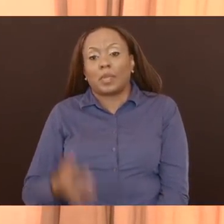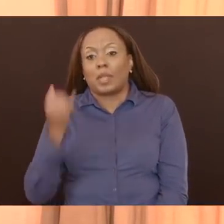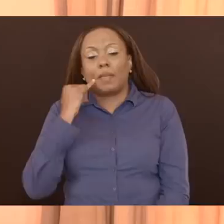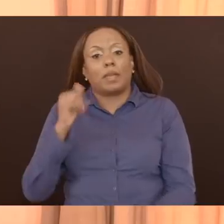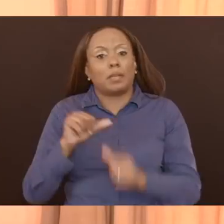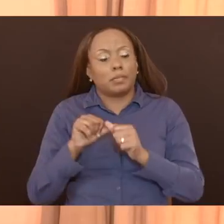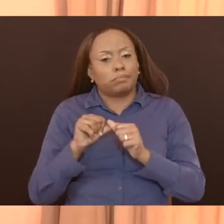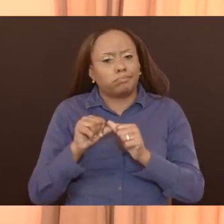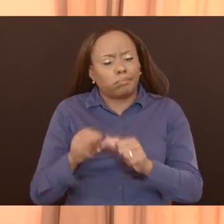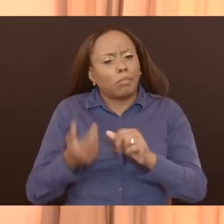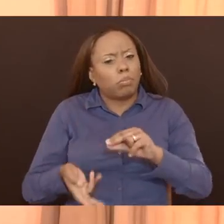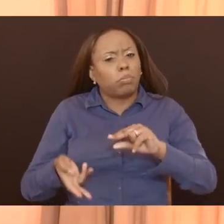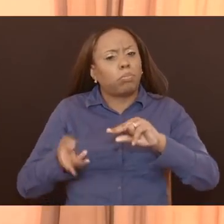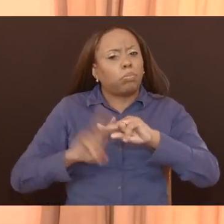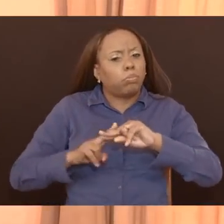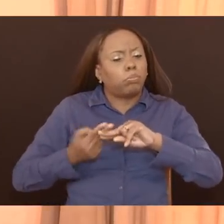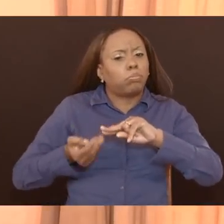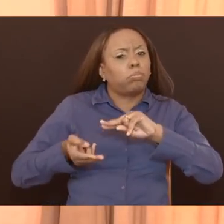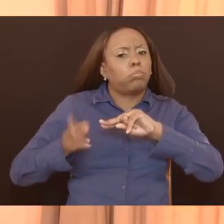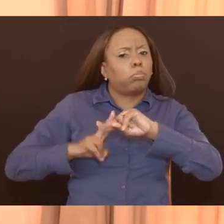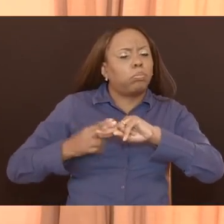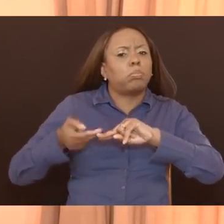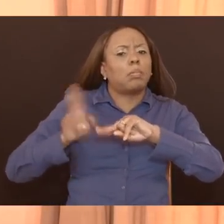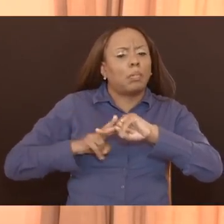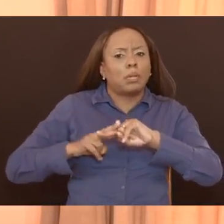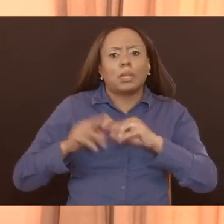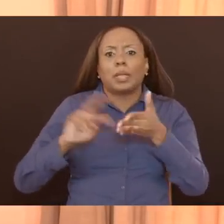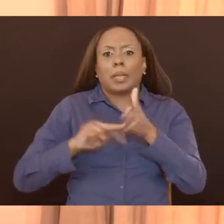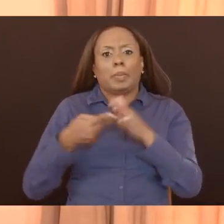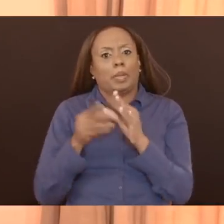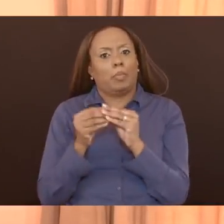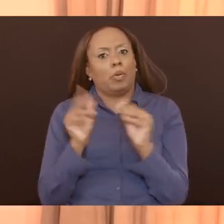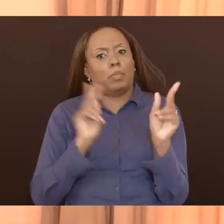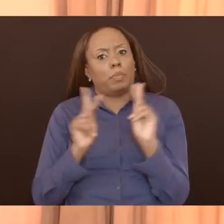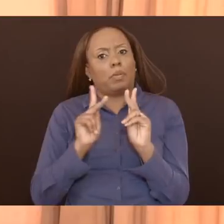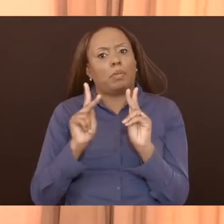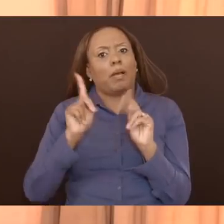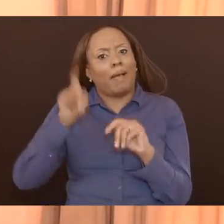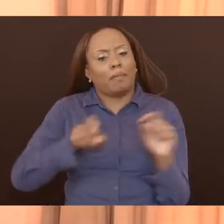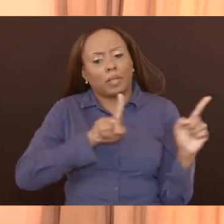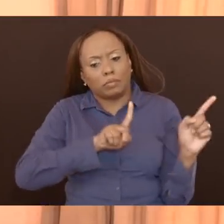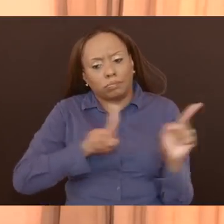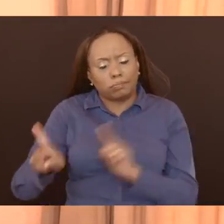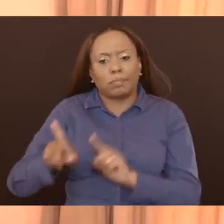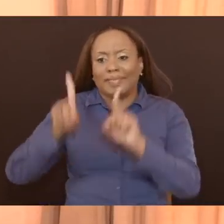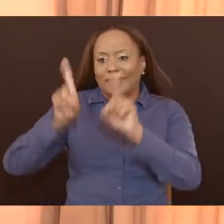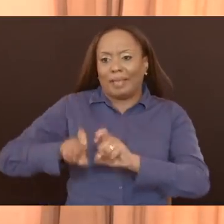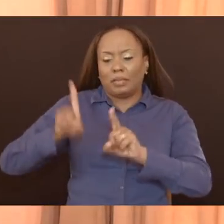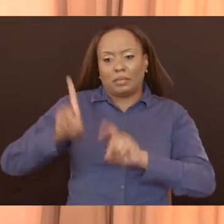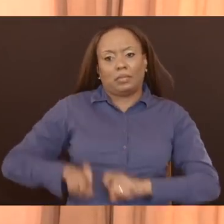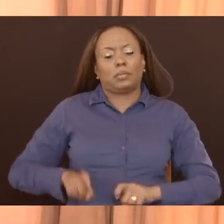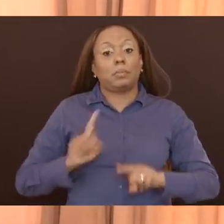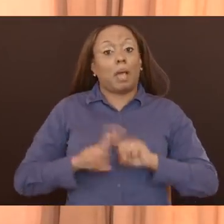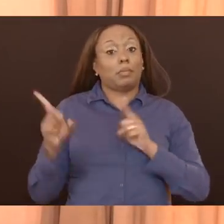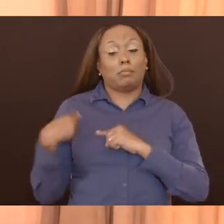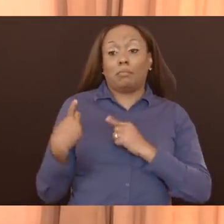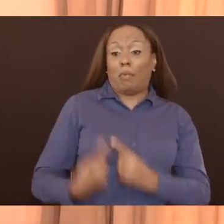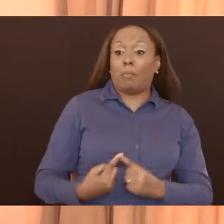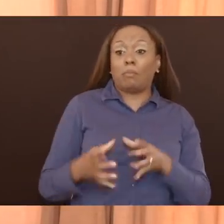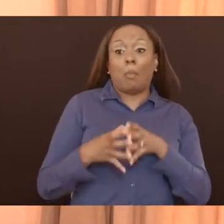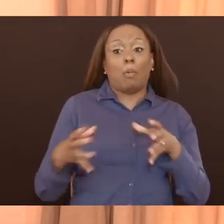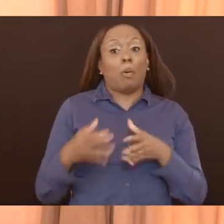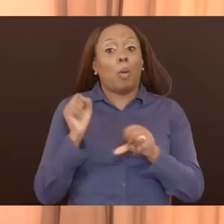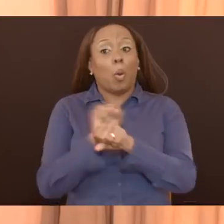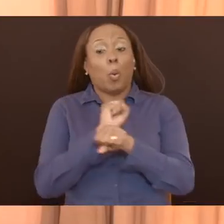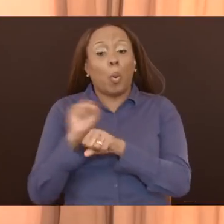levels of positive cases that we are having. But I'm very happy to report that so far a lot of work is going on in that regard.